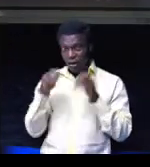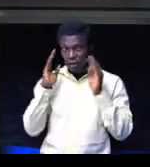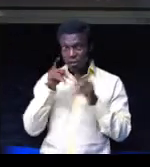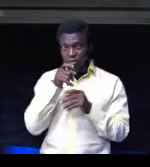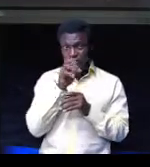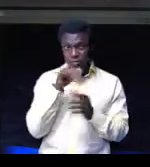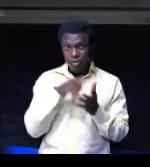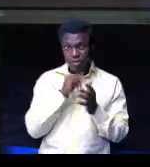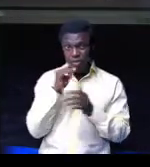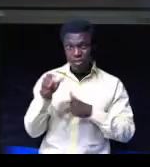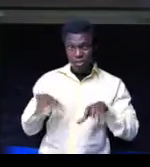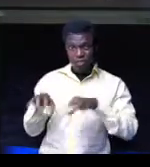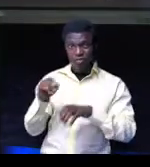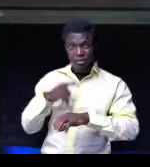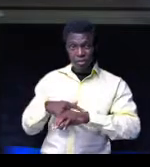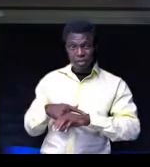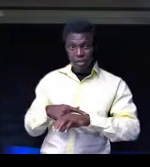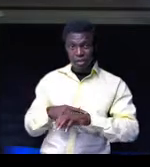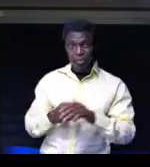time.